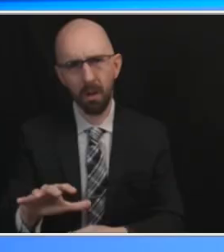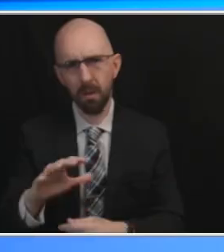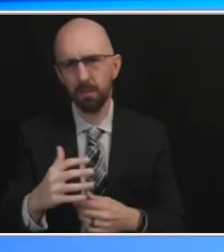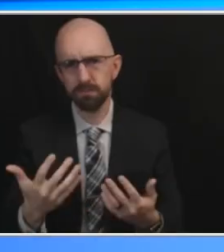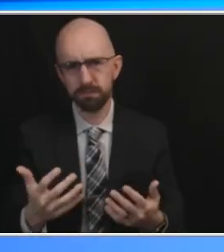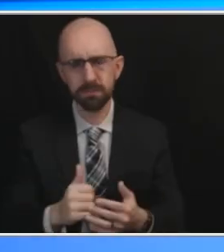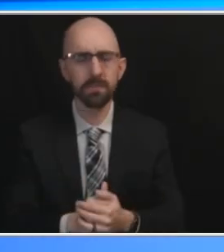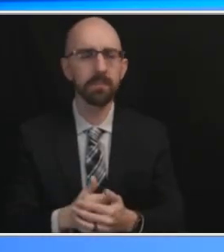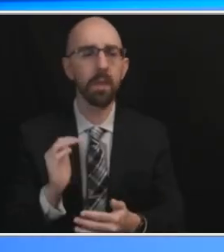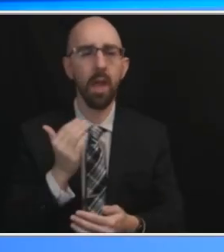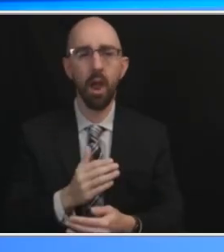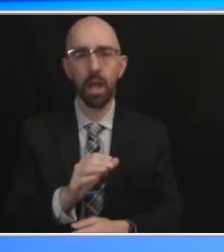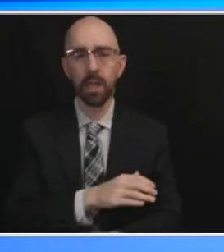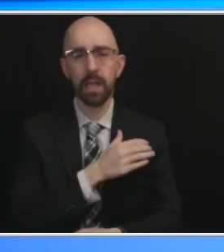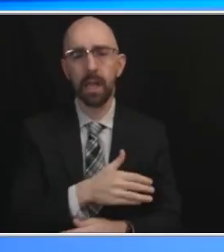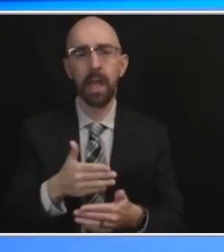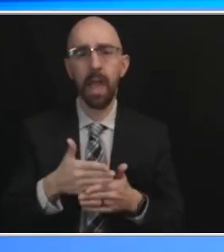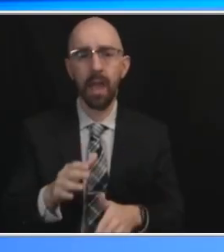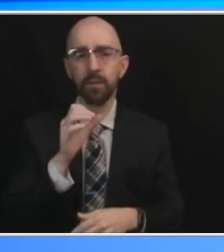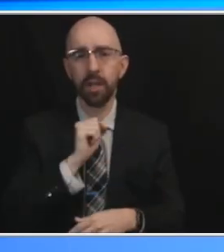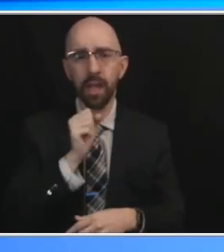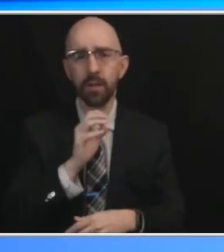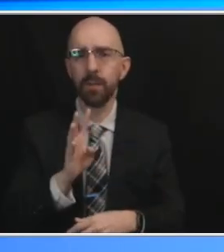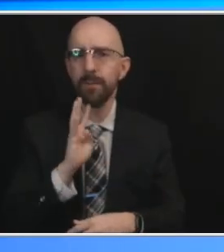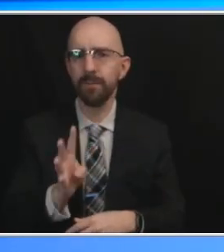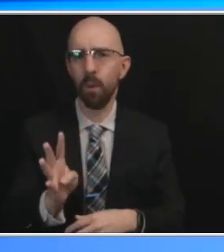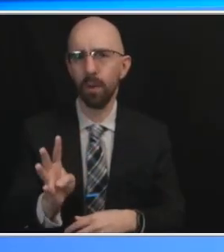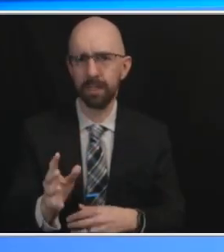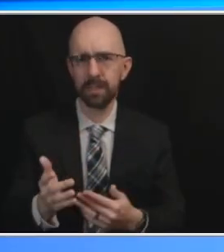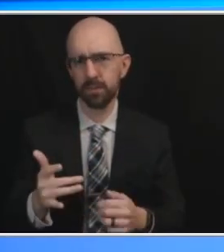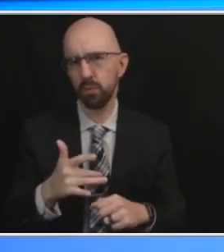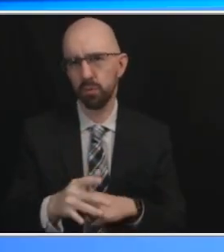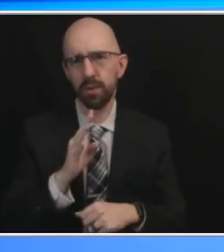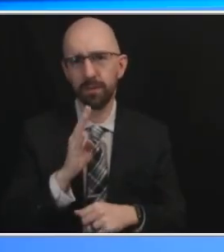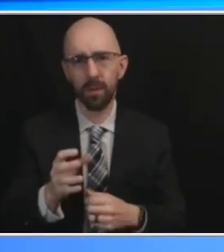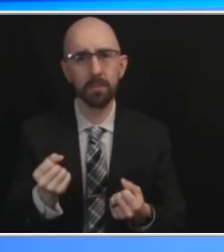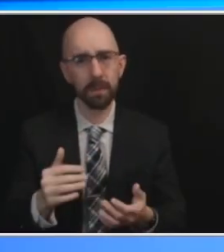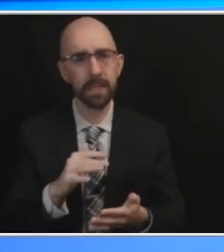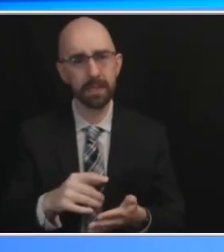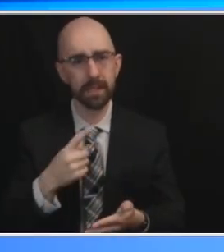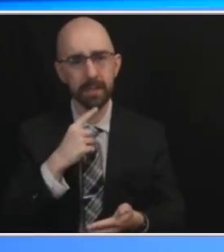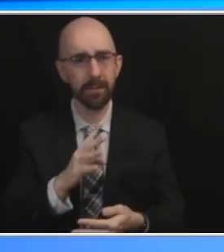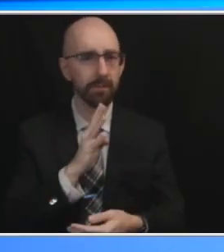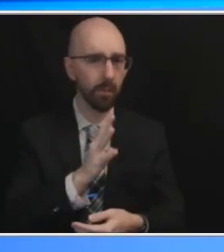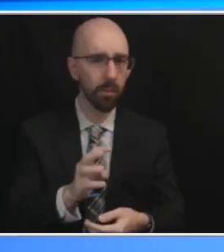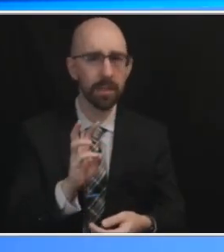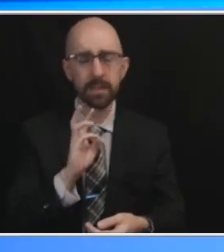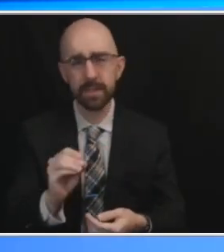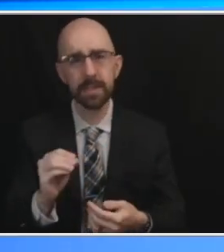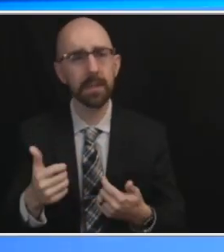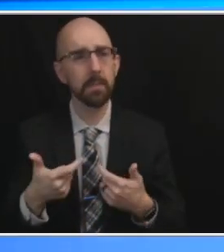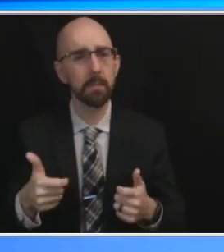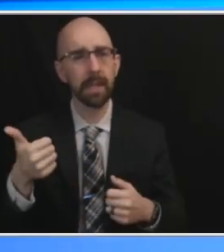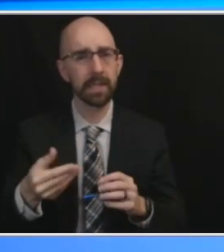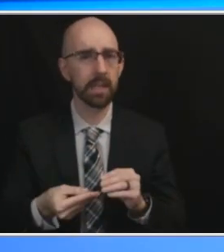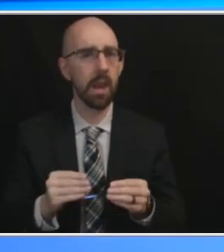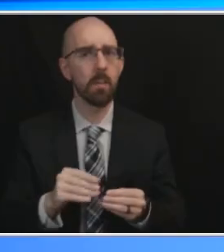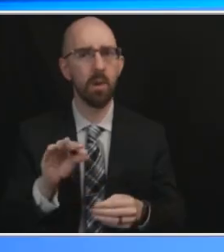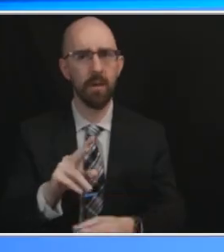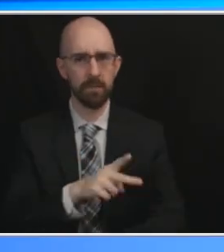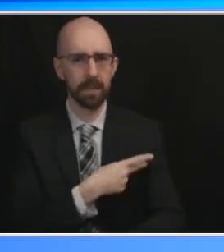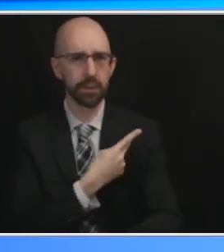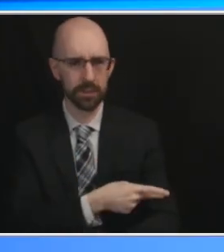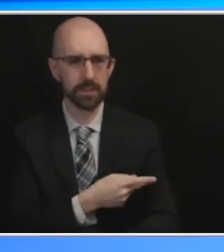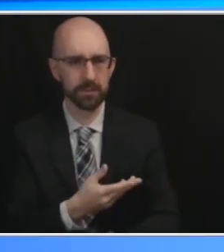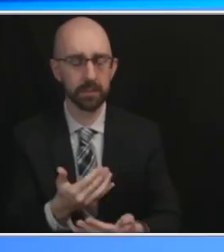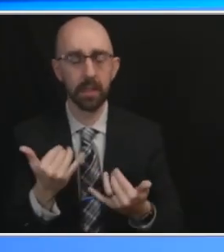our average age was in the early 40s. And I think a lot of studies would show 40 to 60 was kind of the biggest number of patients. Now, we